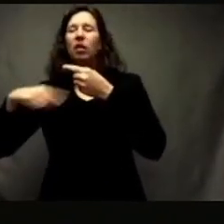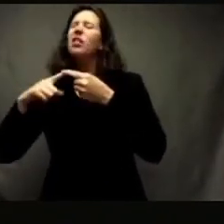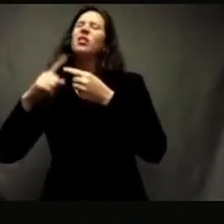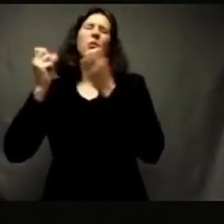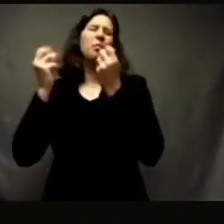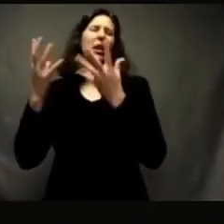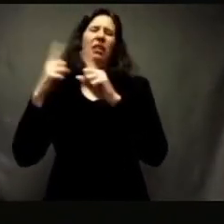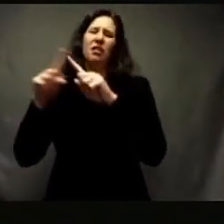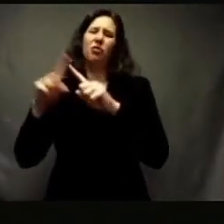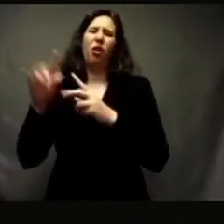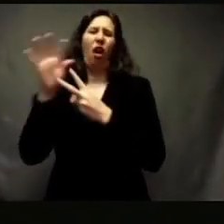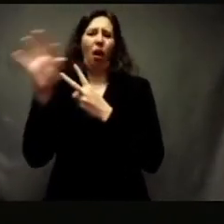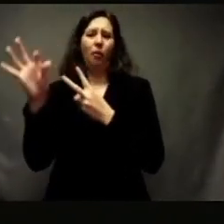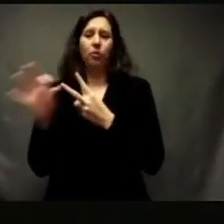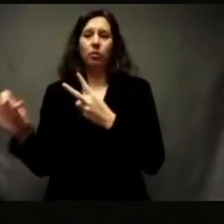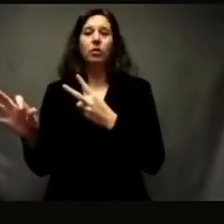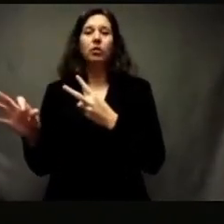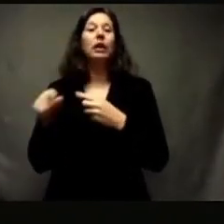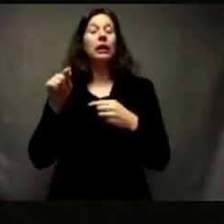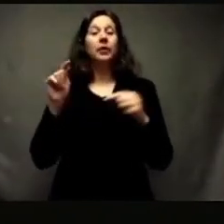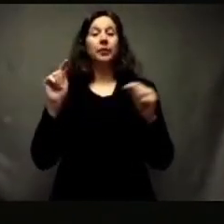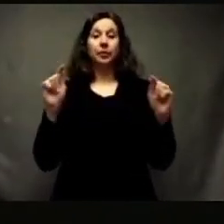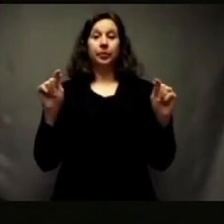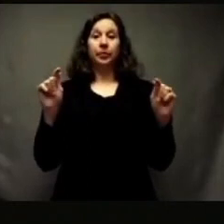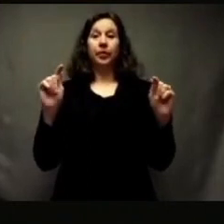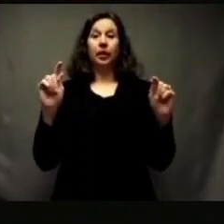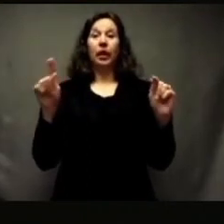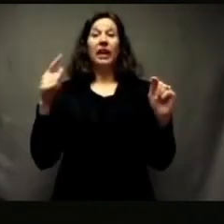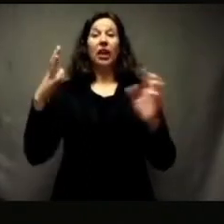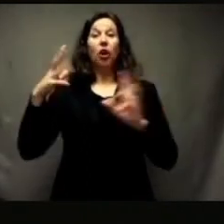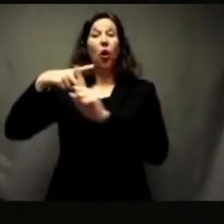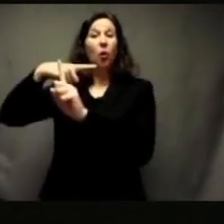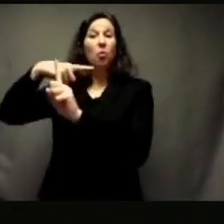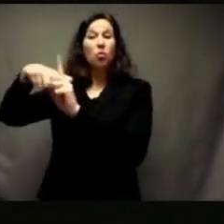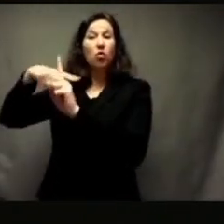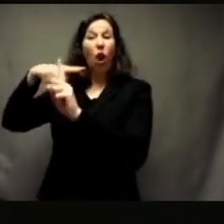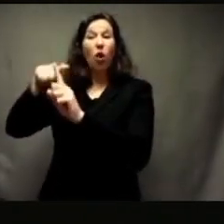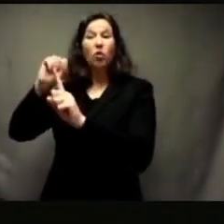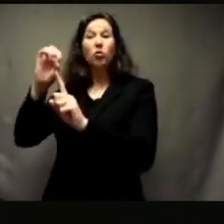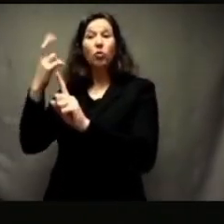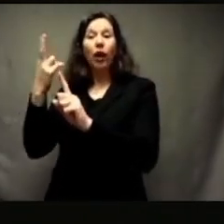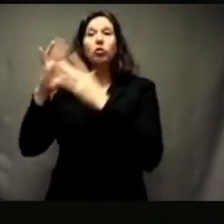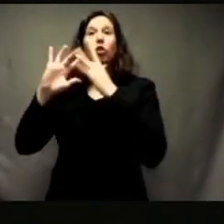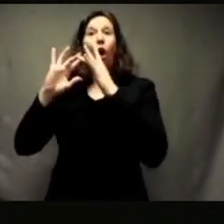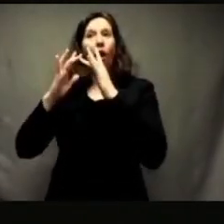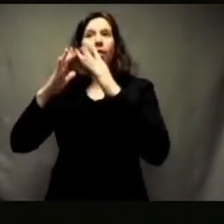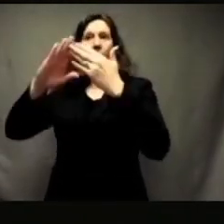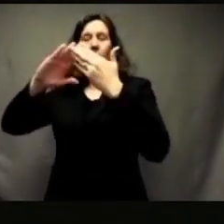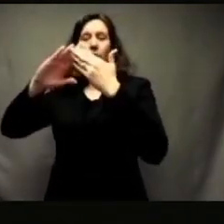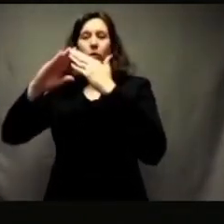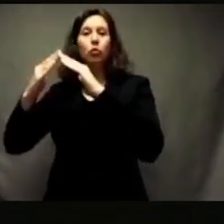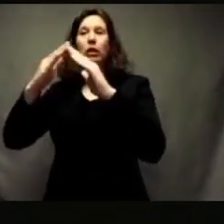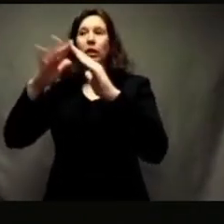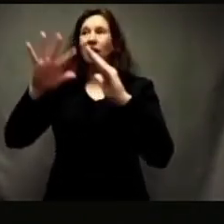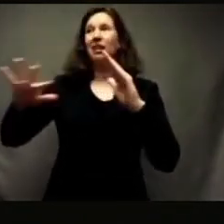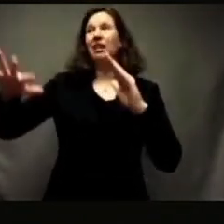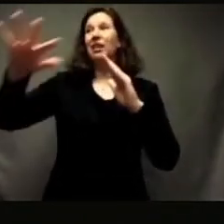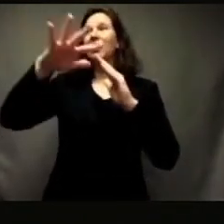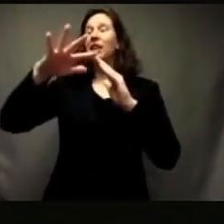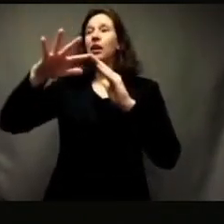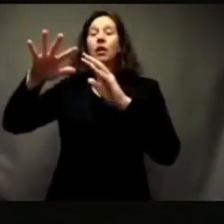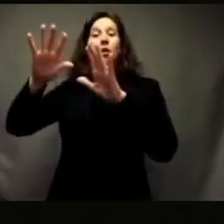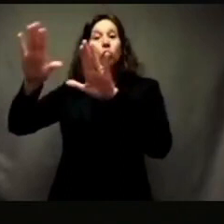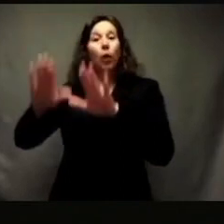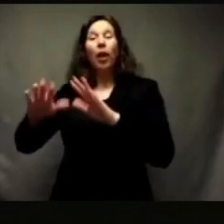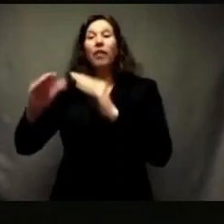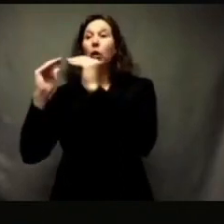difference, but here we're kind of picturing it as a huge pro, is that Scratch is an online community. It's a great way for kids to interact